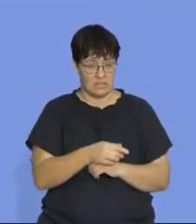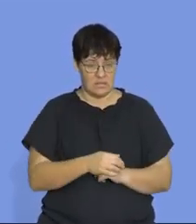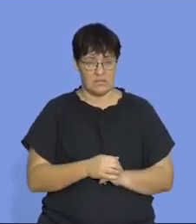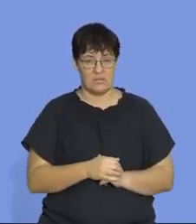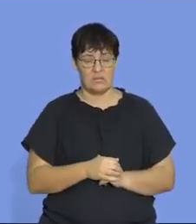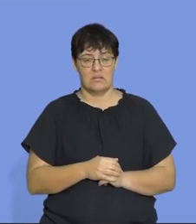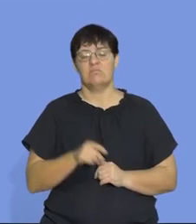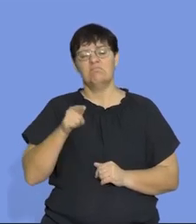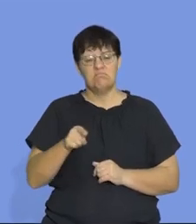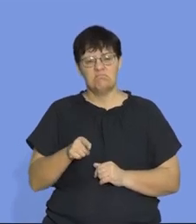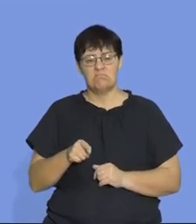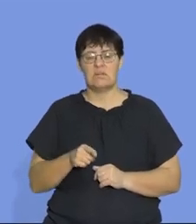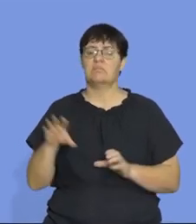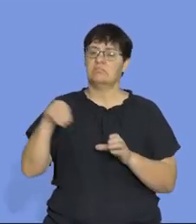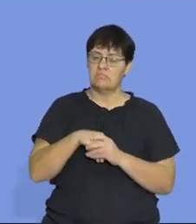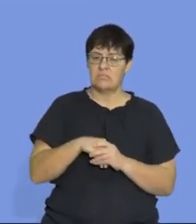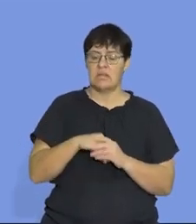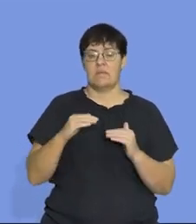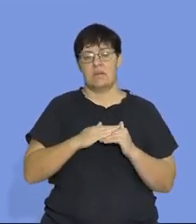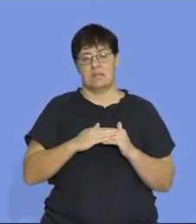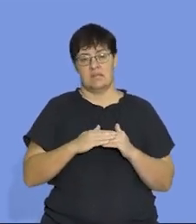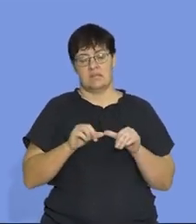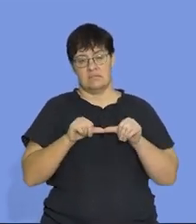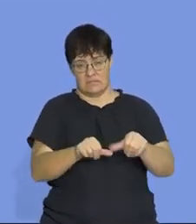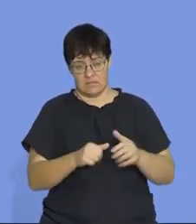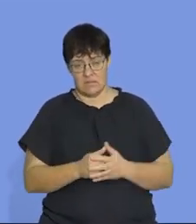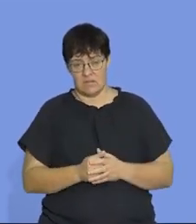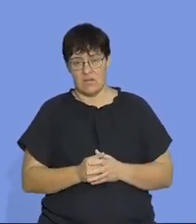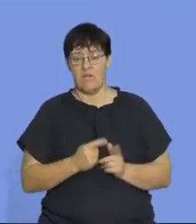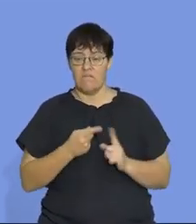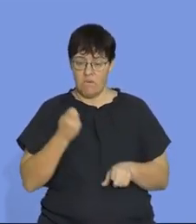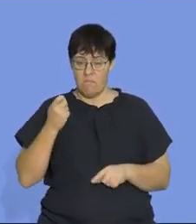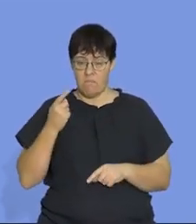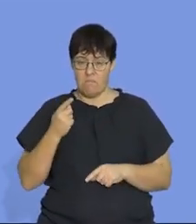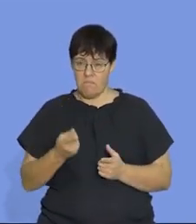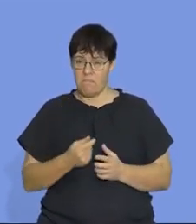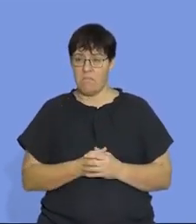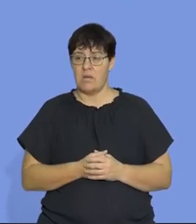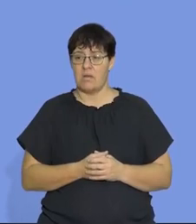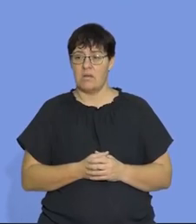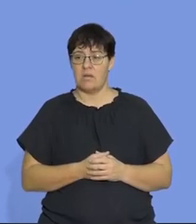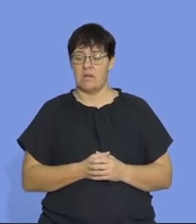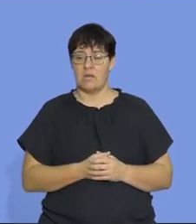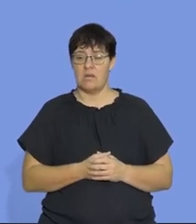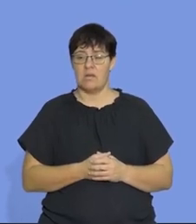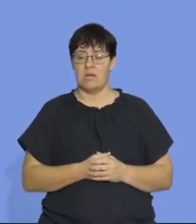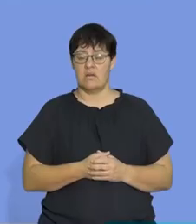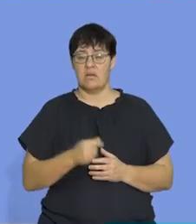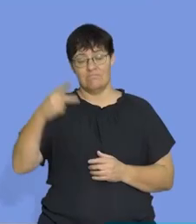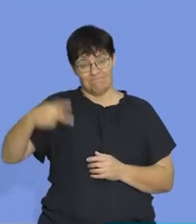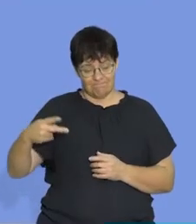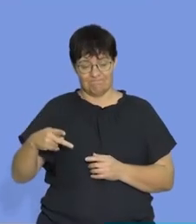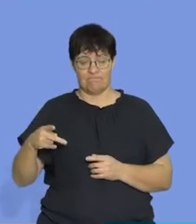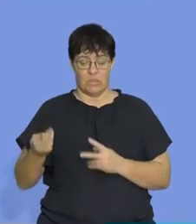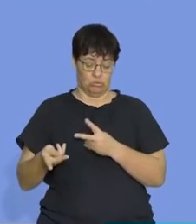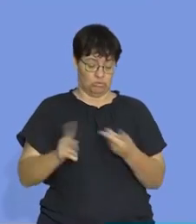that unstable intermediate state between the reactants and the products. So what is actually happening when we reach that stage, which we